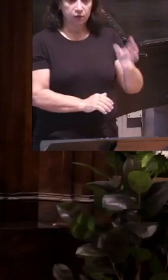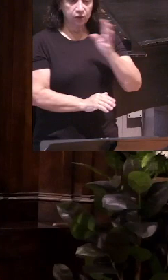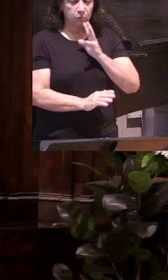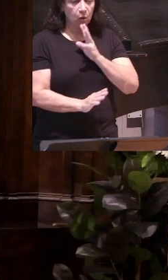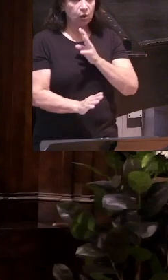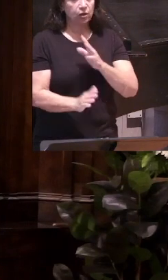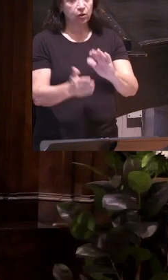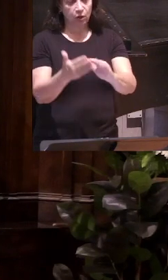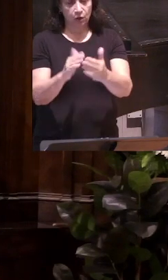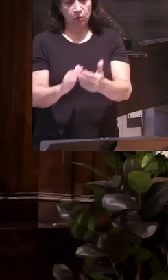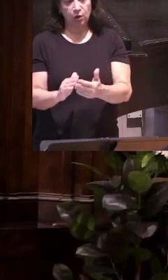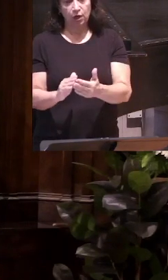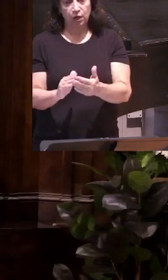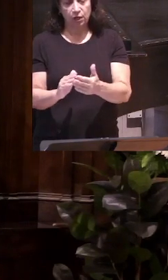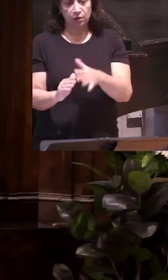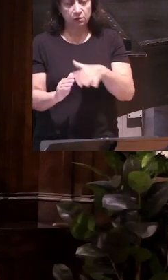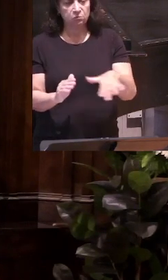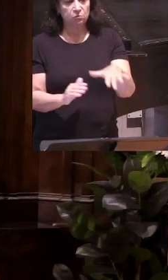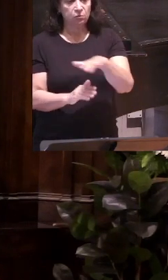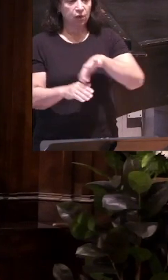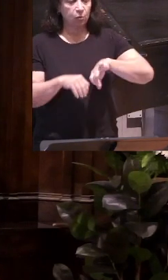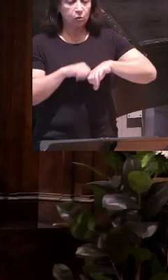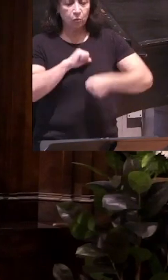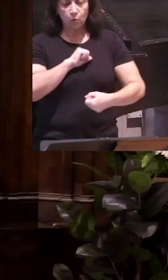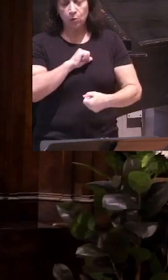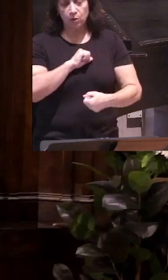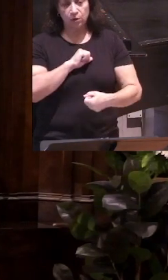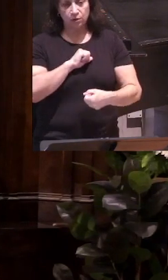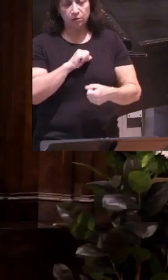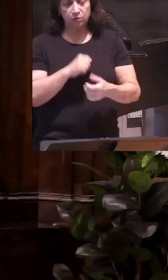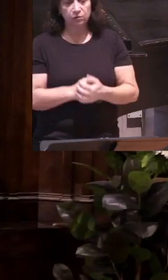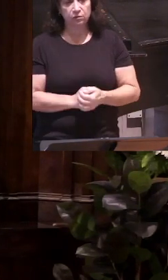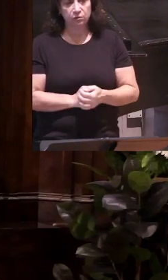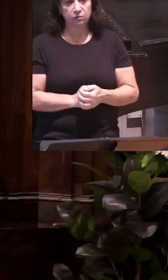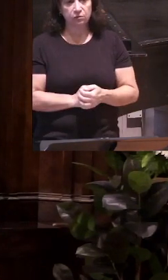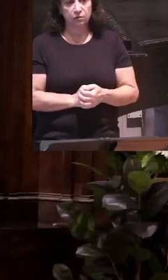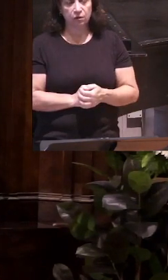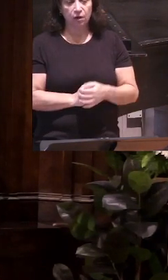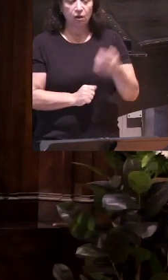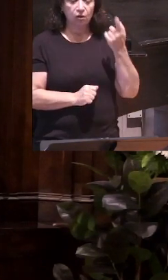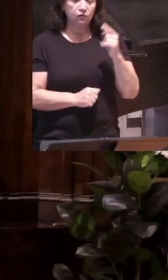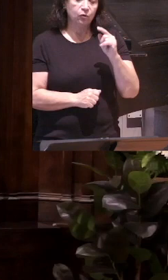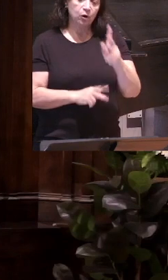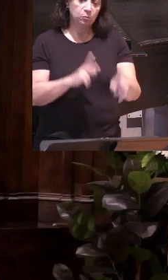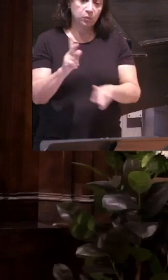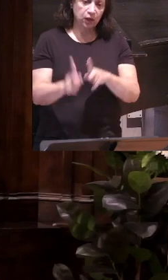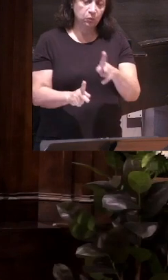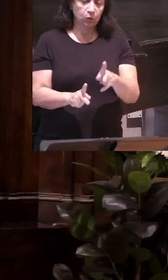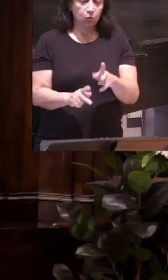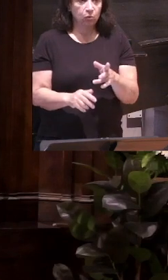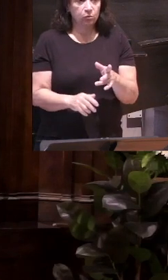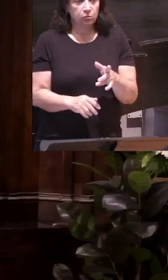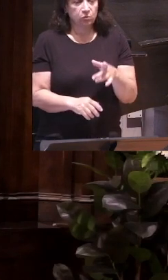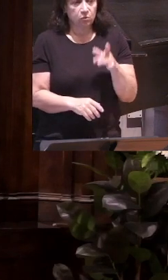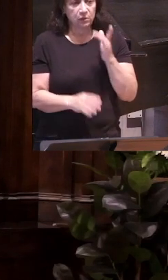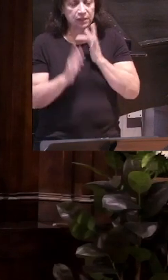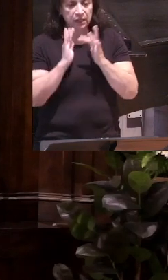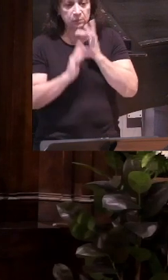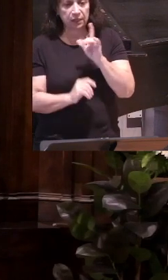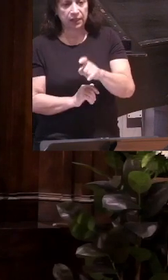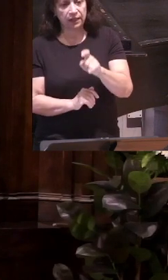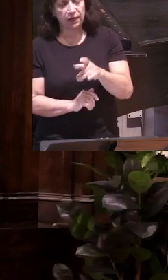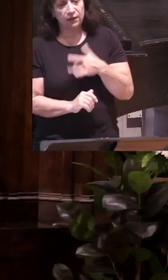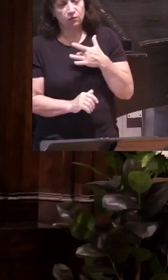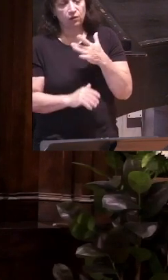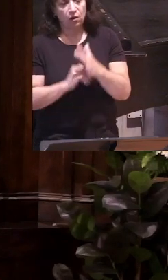a community that was brokenhearted, to people who were in desperate need of